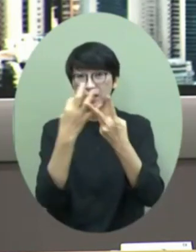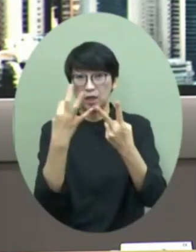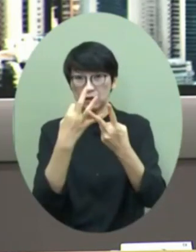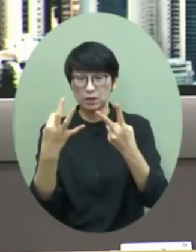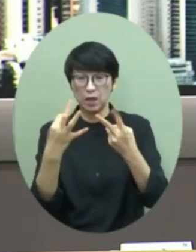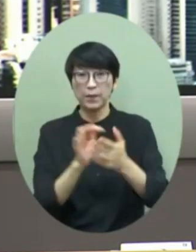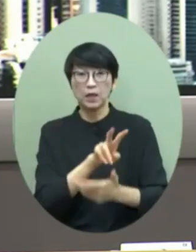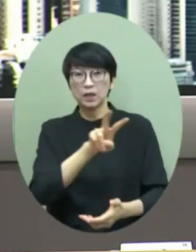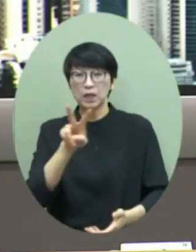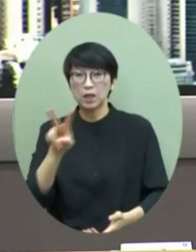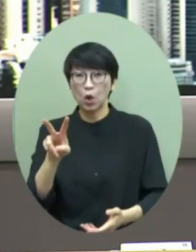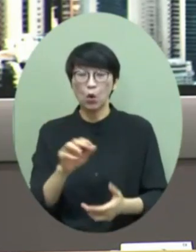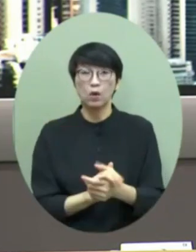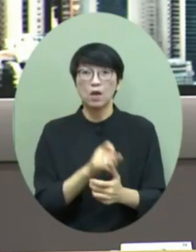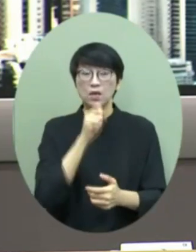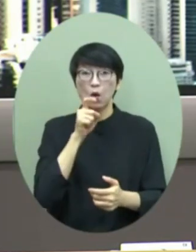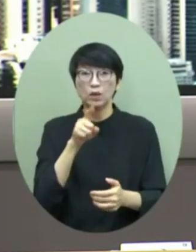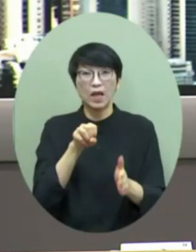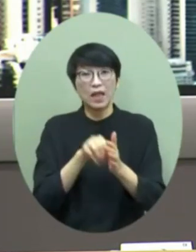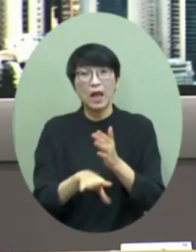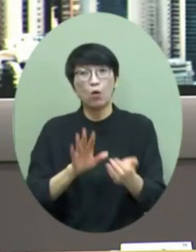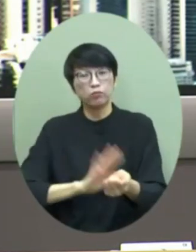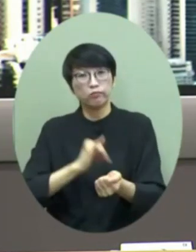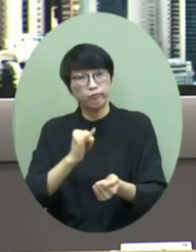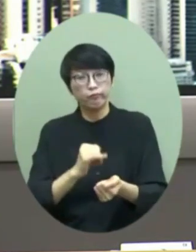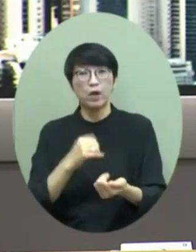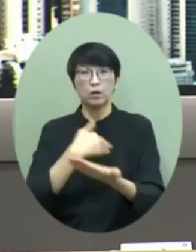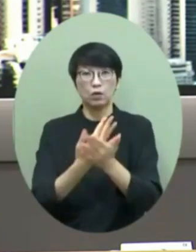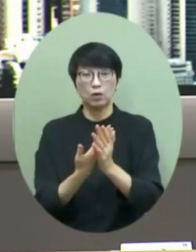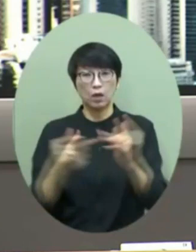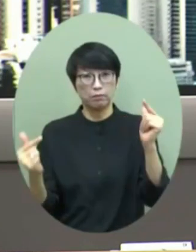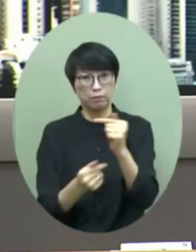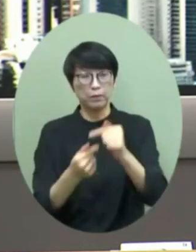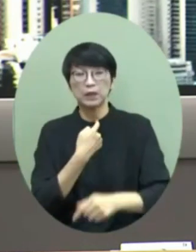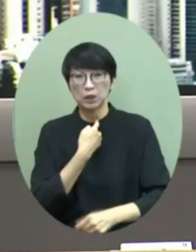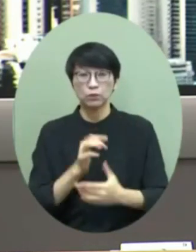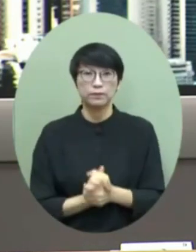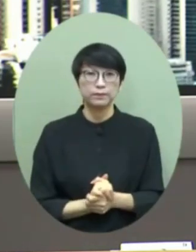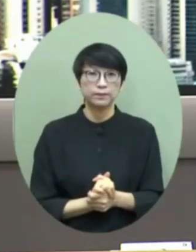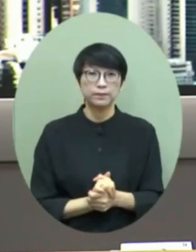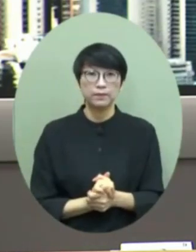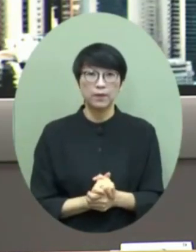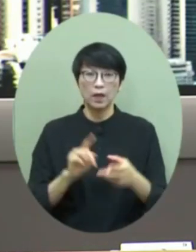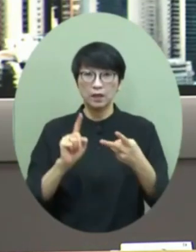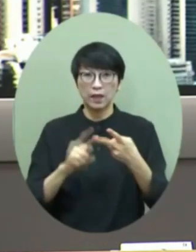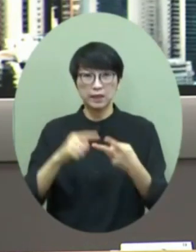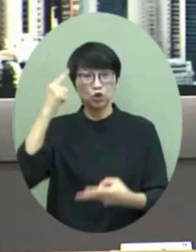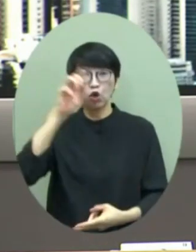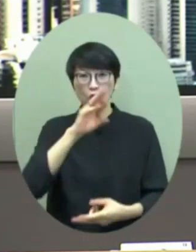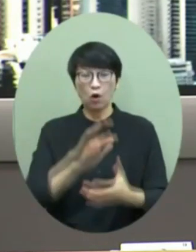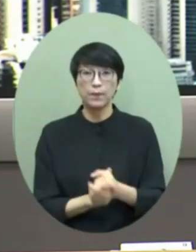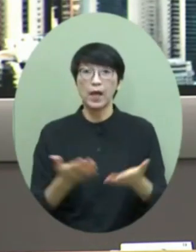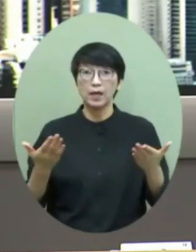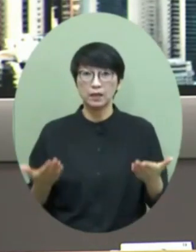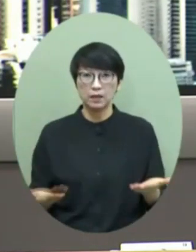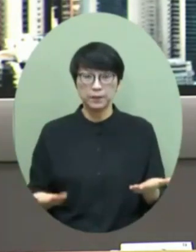determination, of course, is about implementing one country, two systems resolutely and fully.